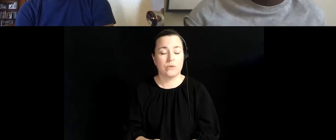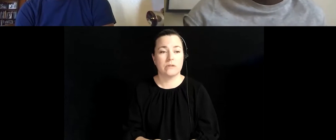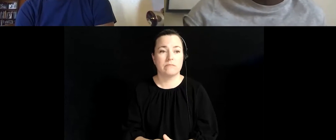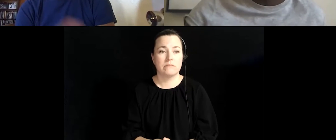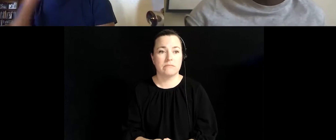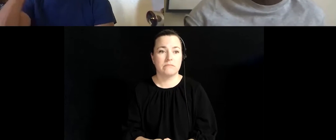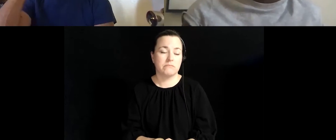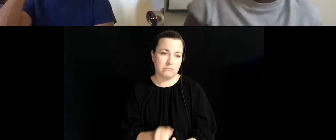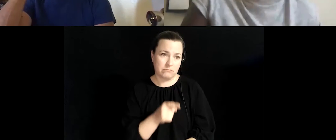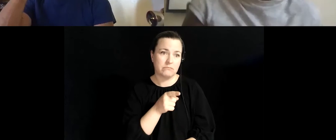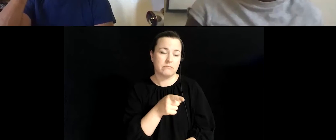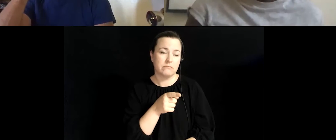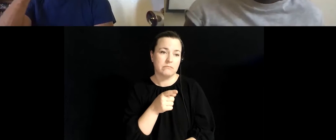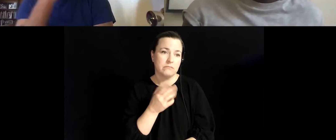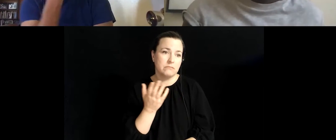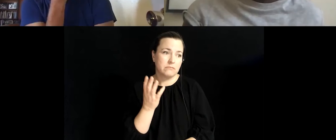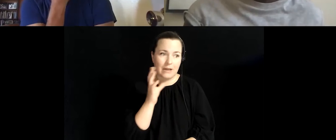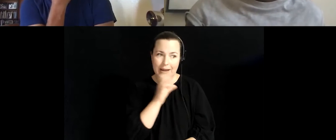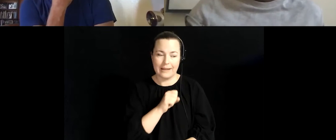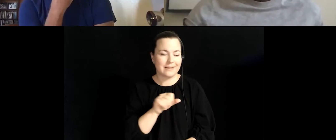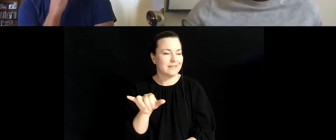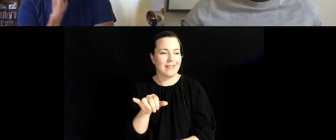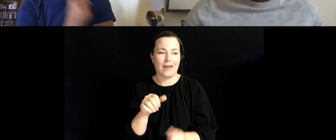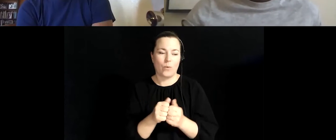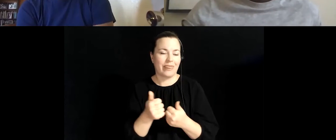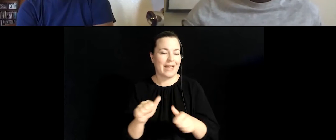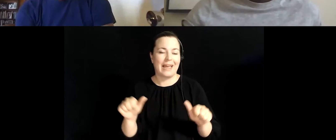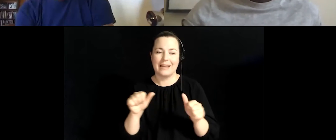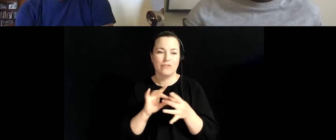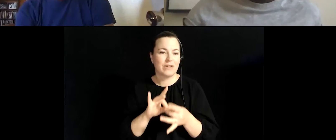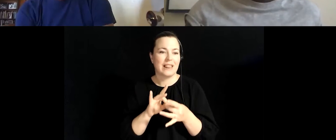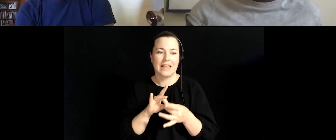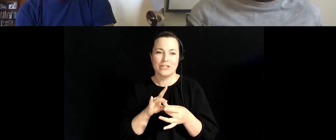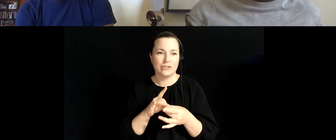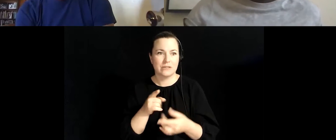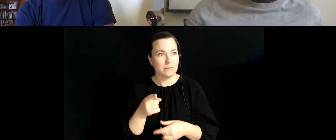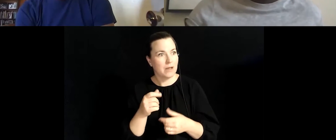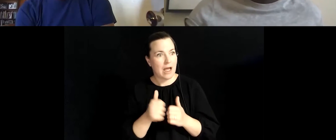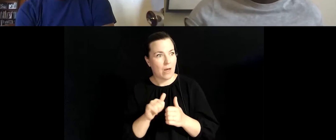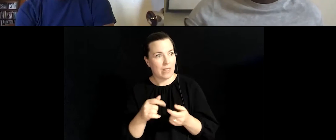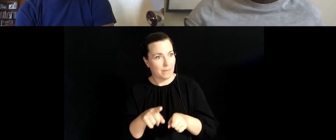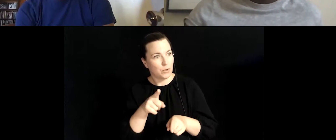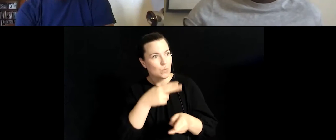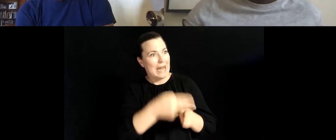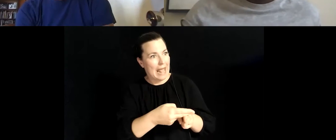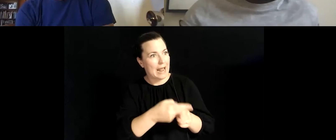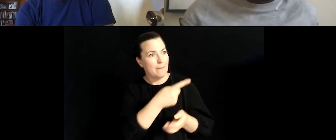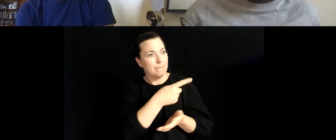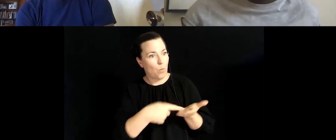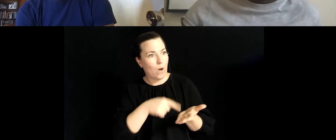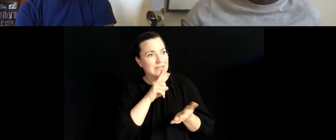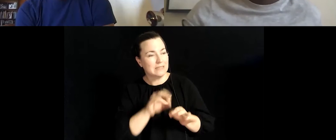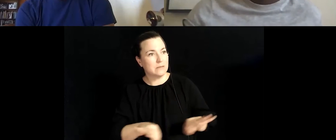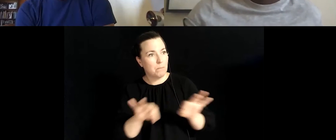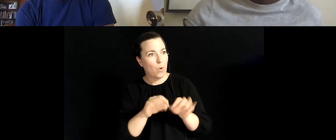that's marked through, I guess, like any relationship, through you naming what is important to you. So if